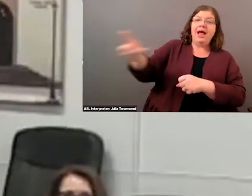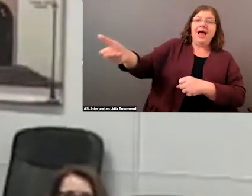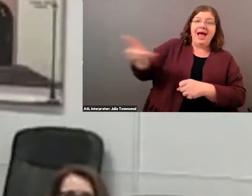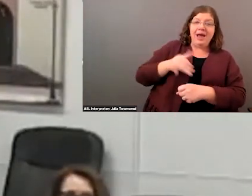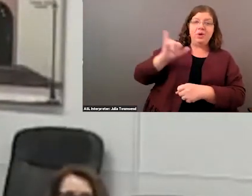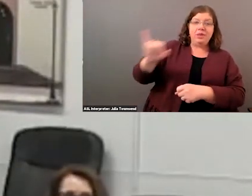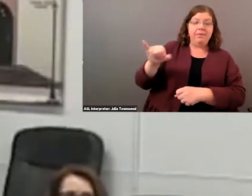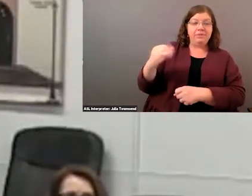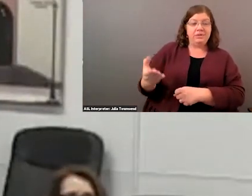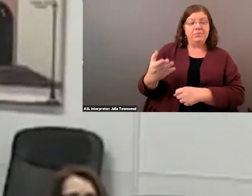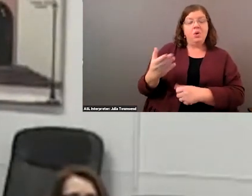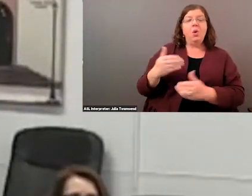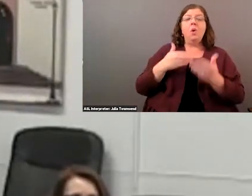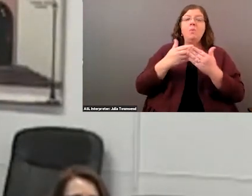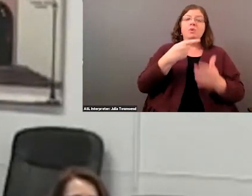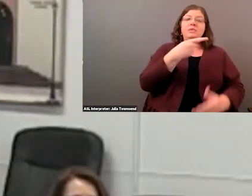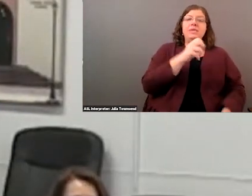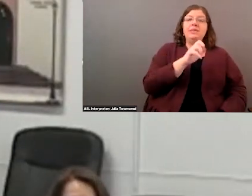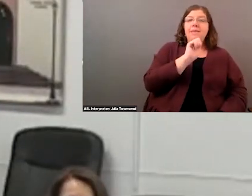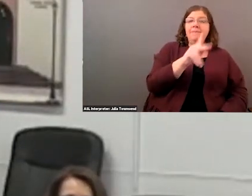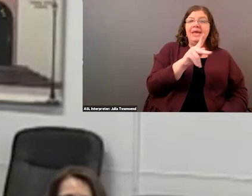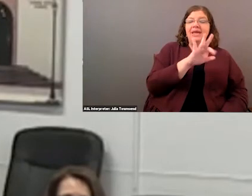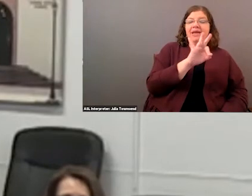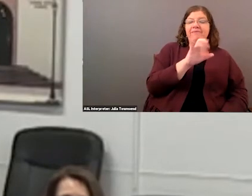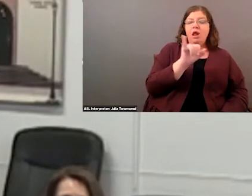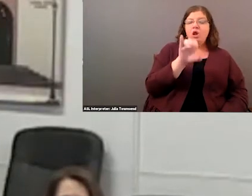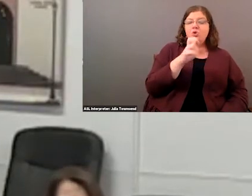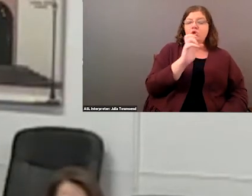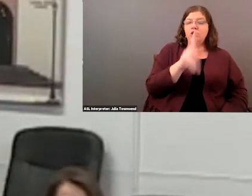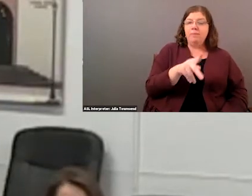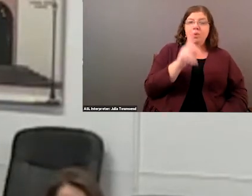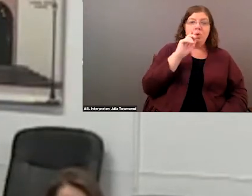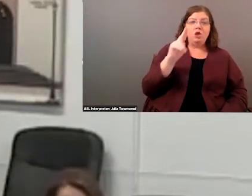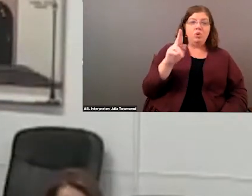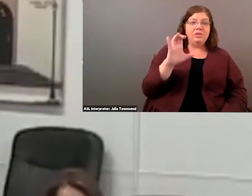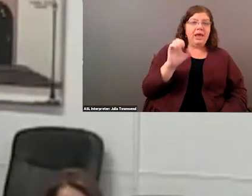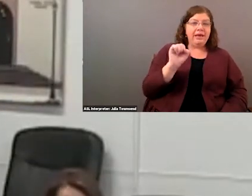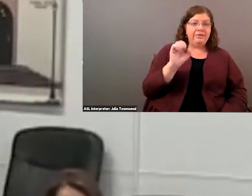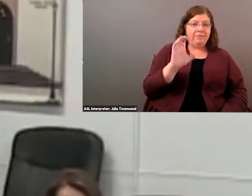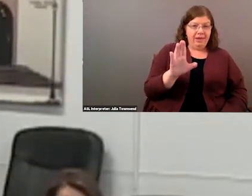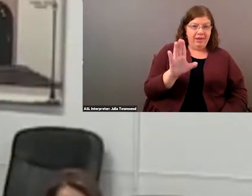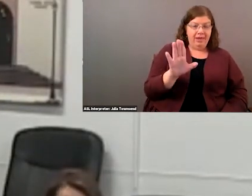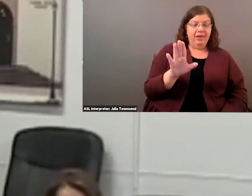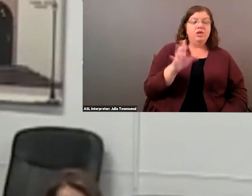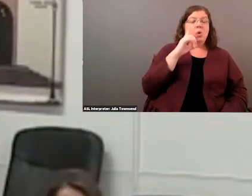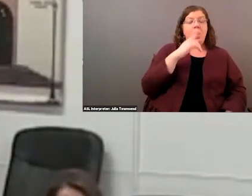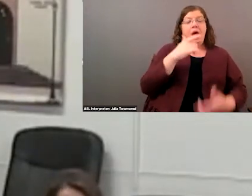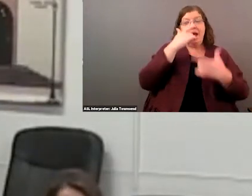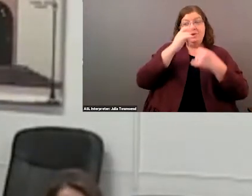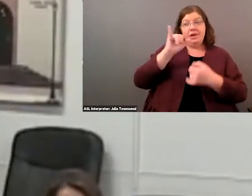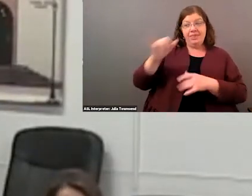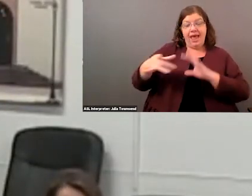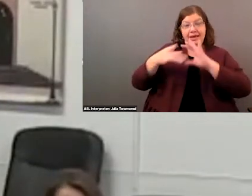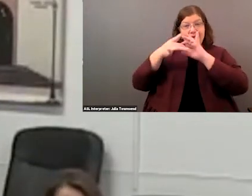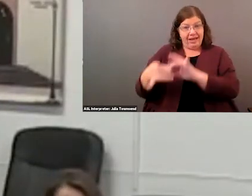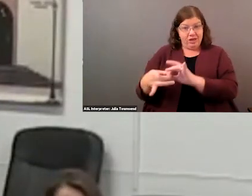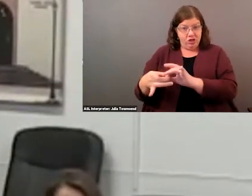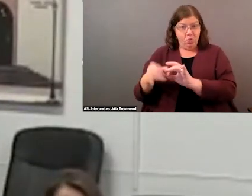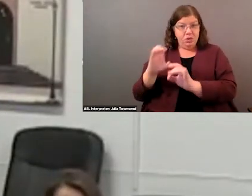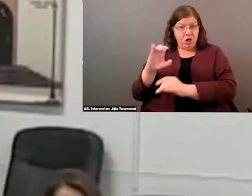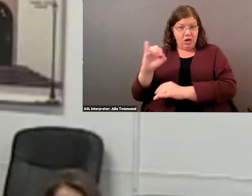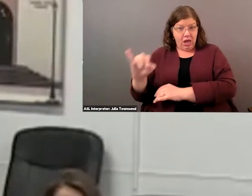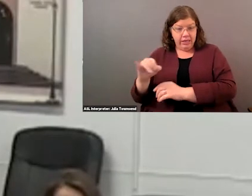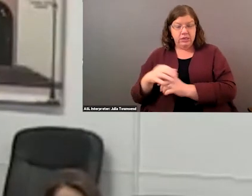very interested in that connection there. I have met once with Endowment for Youth about the possibility